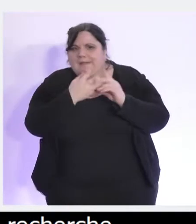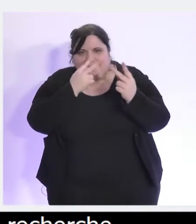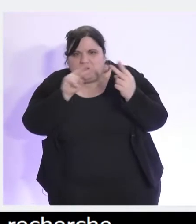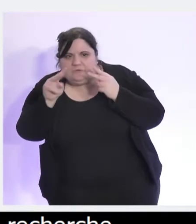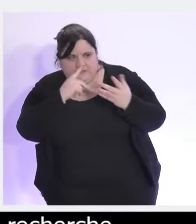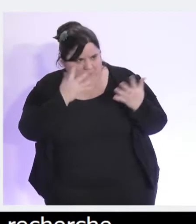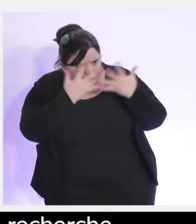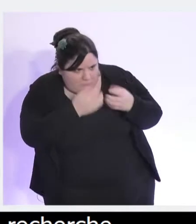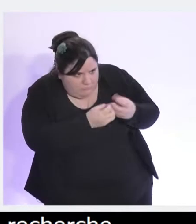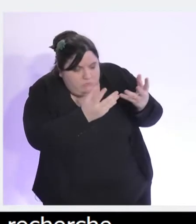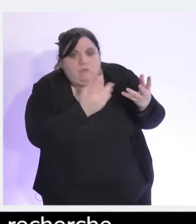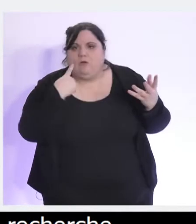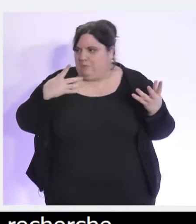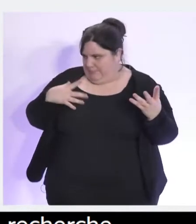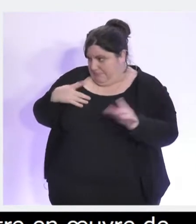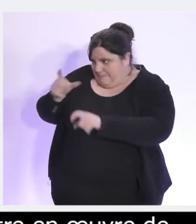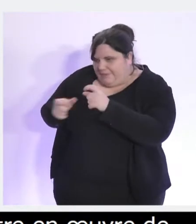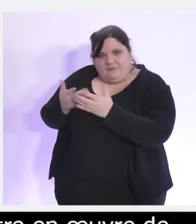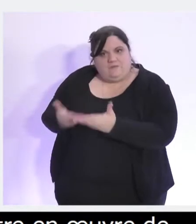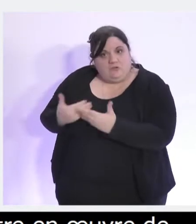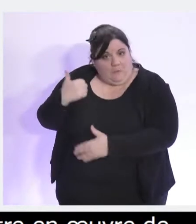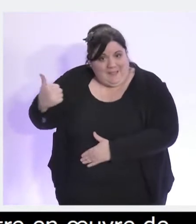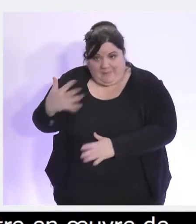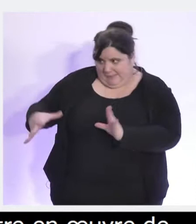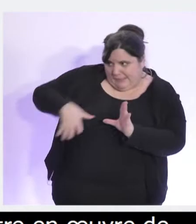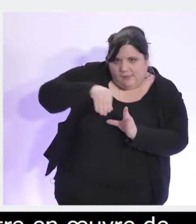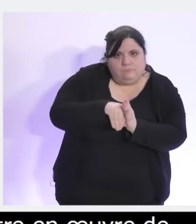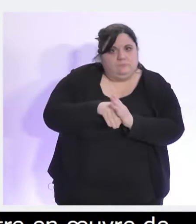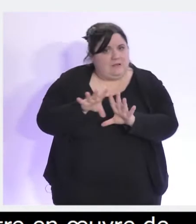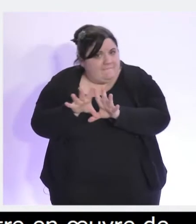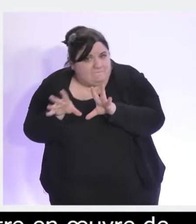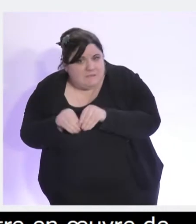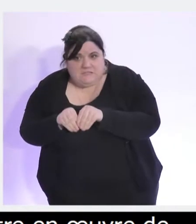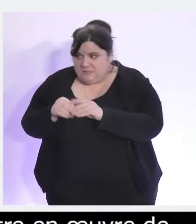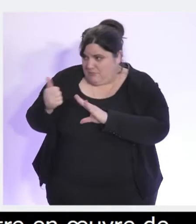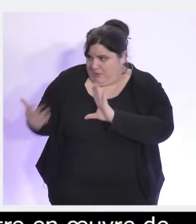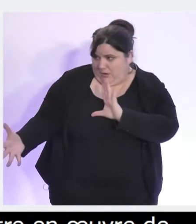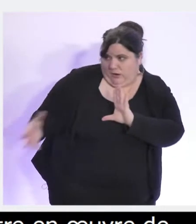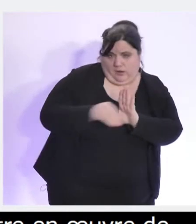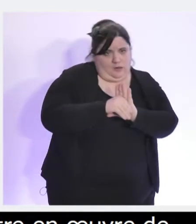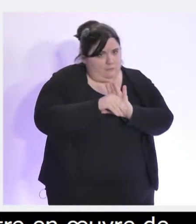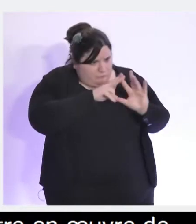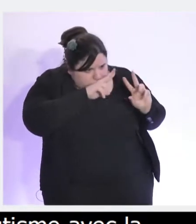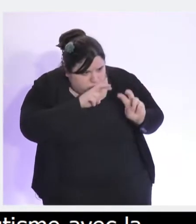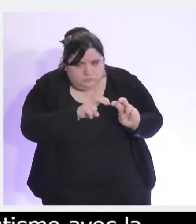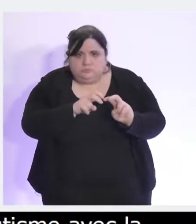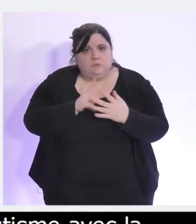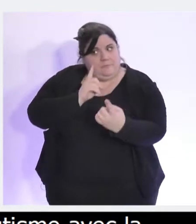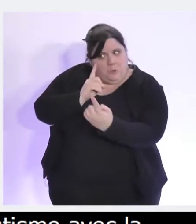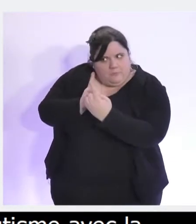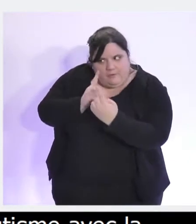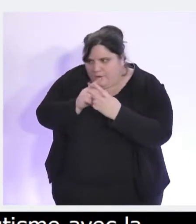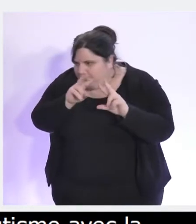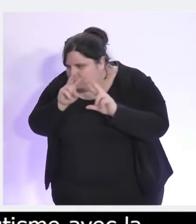ASD with the participation of stakeholders and the people involved and their families,